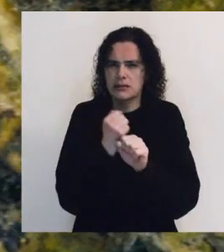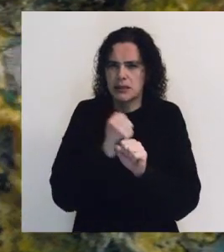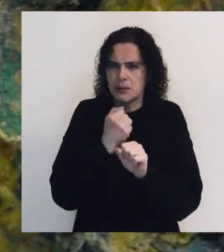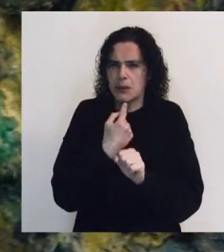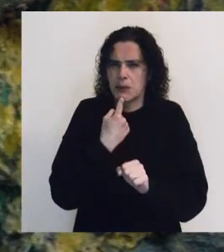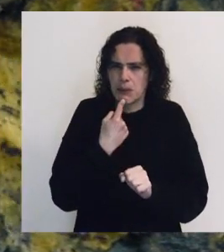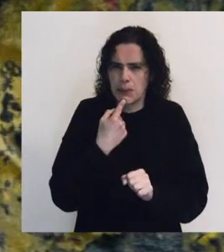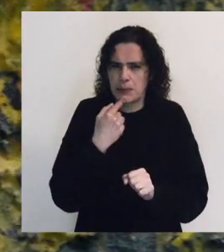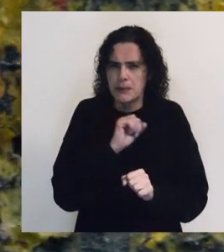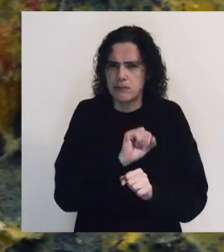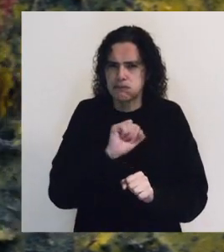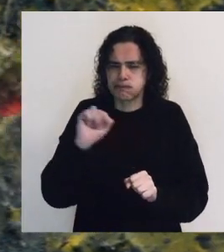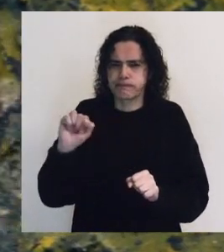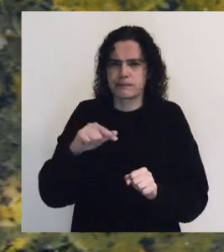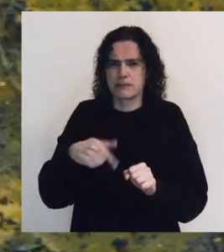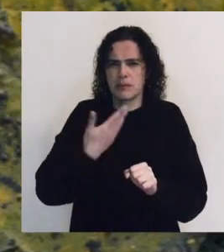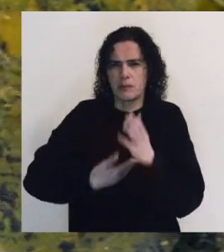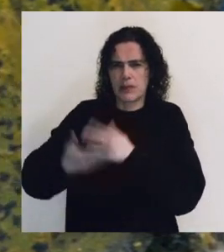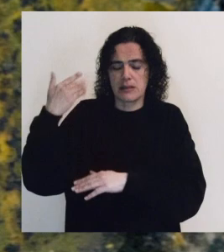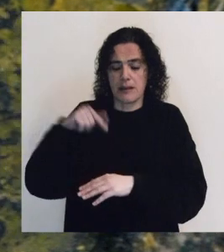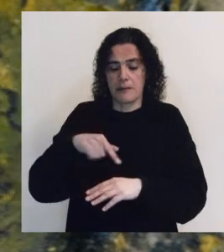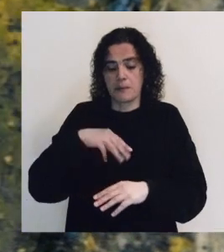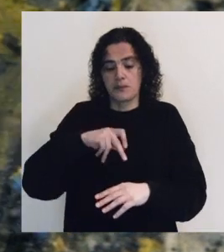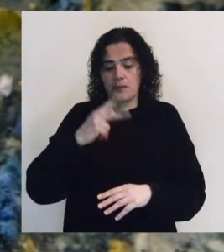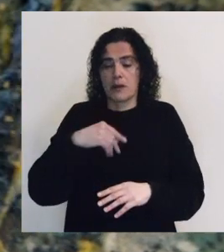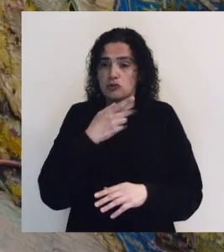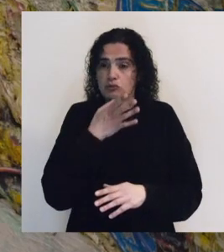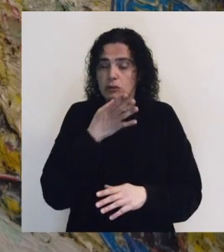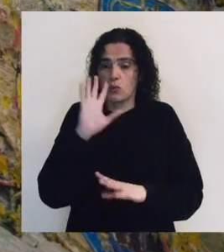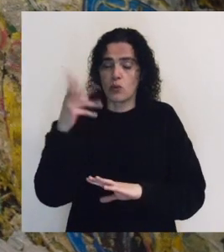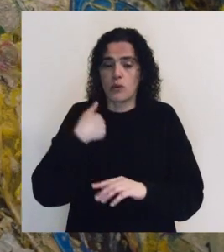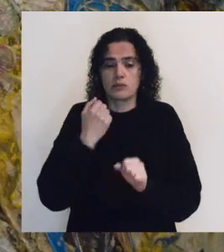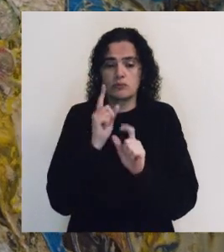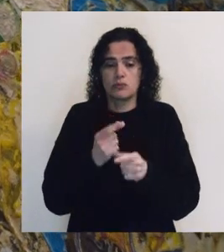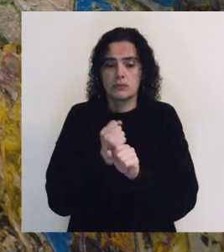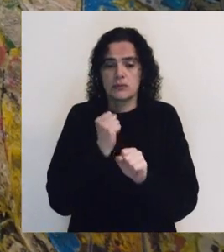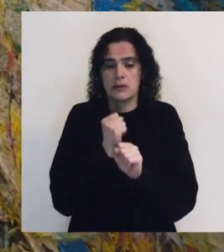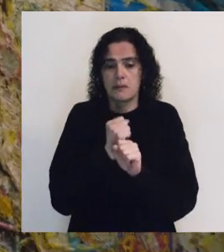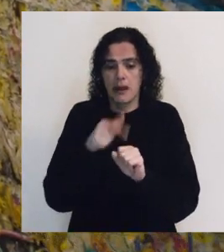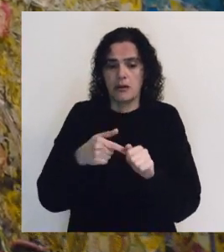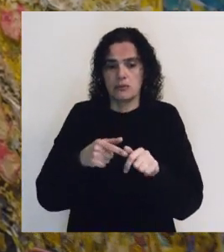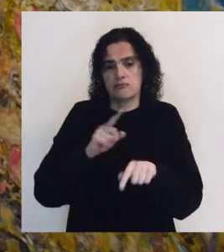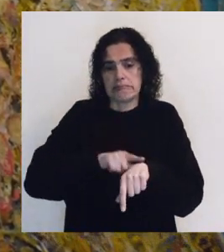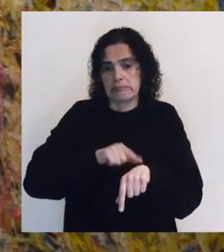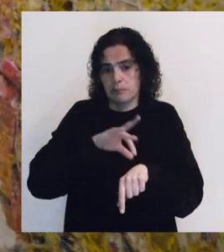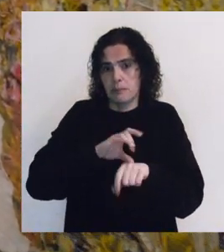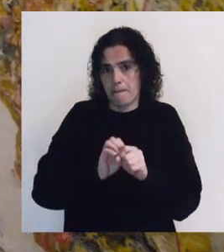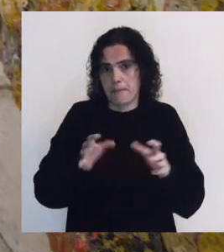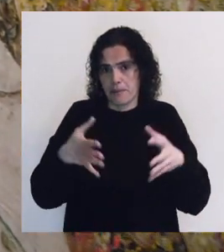works by Mark Bradford in the past. Mark was explaining that when he started to work during the